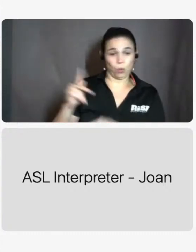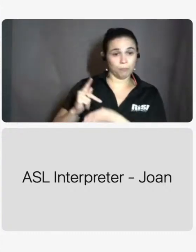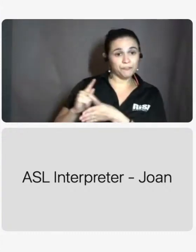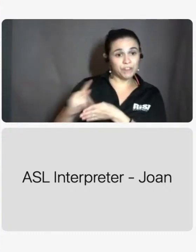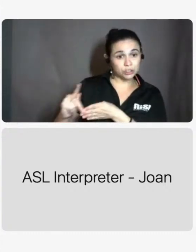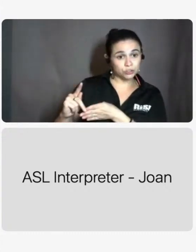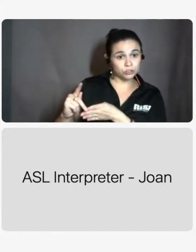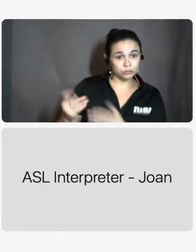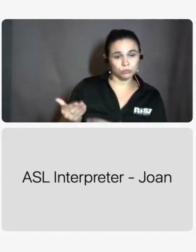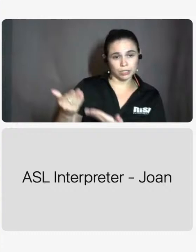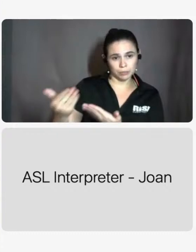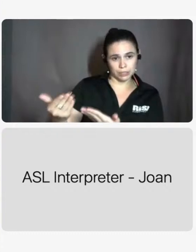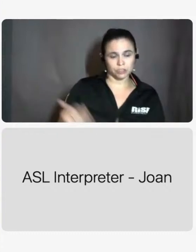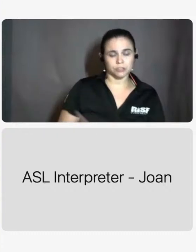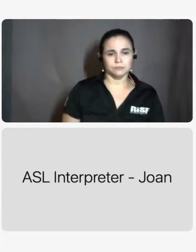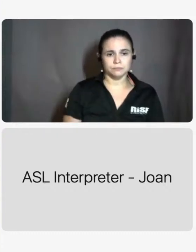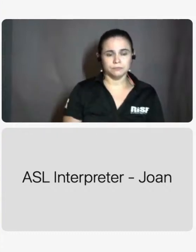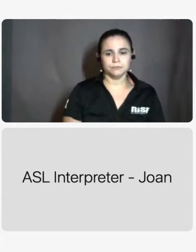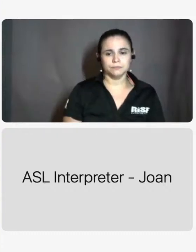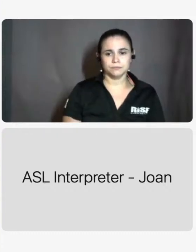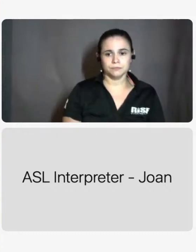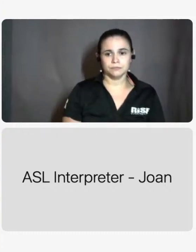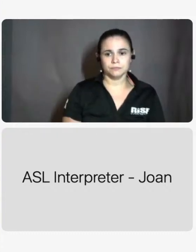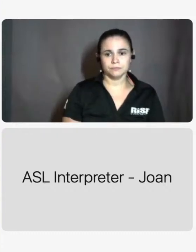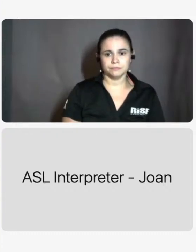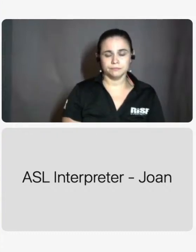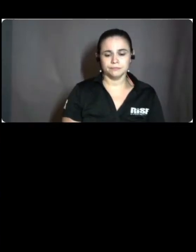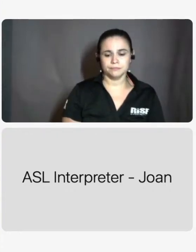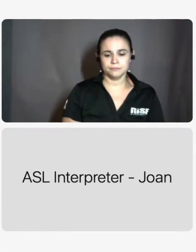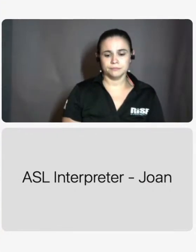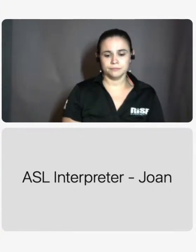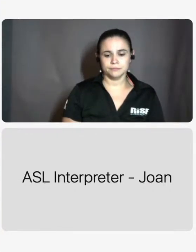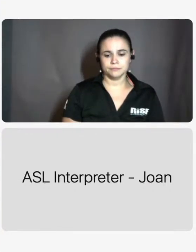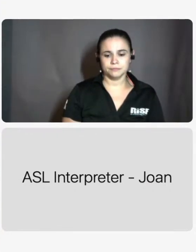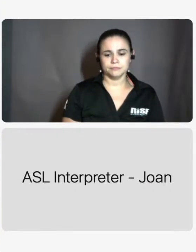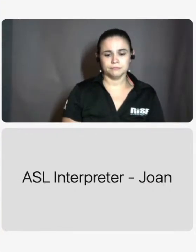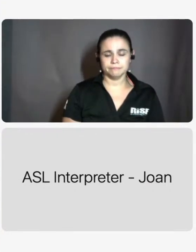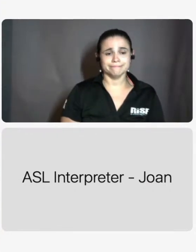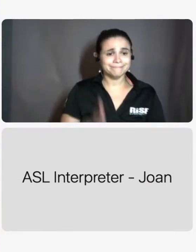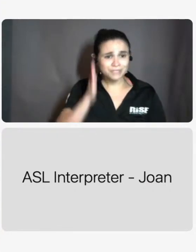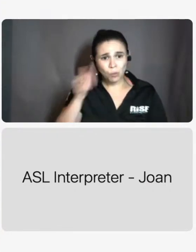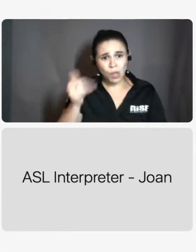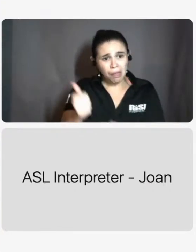will lead us to the decision that we're making now. And that's truly appreciative.